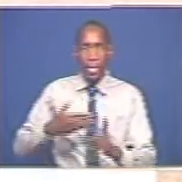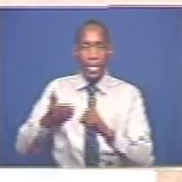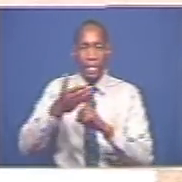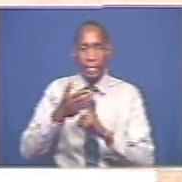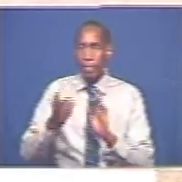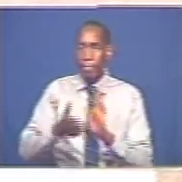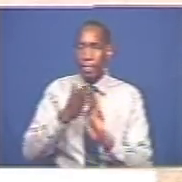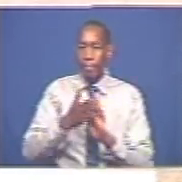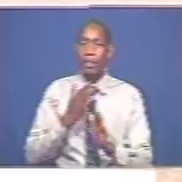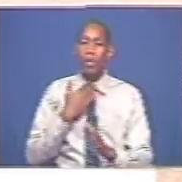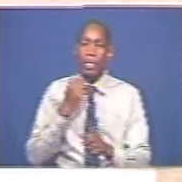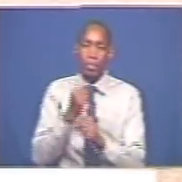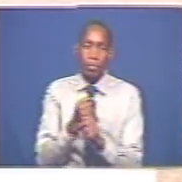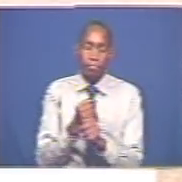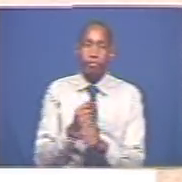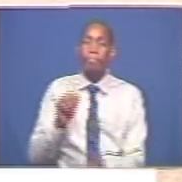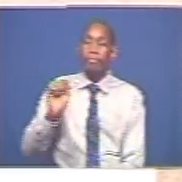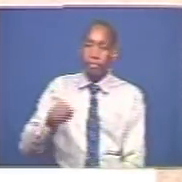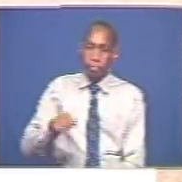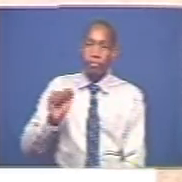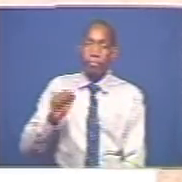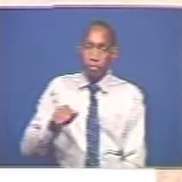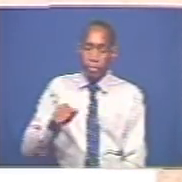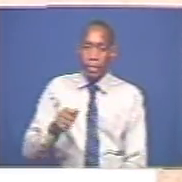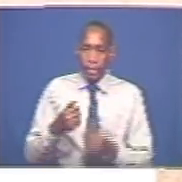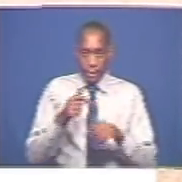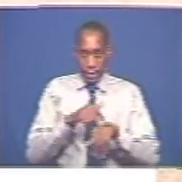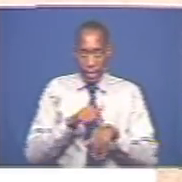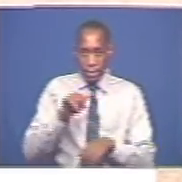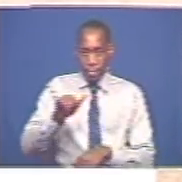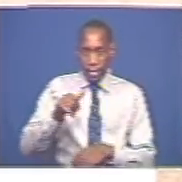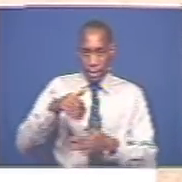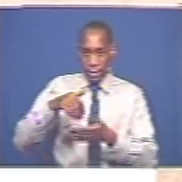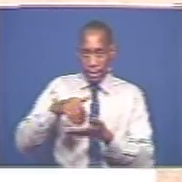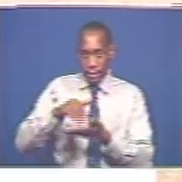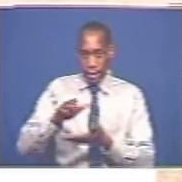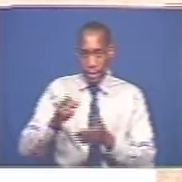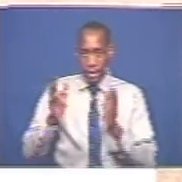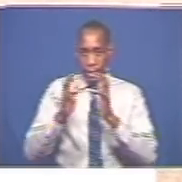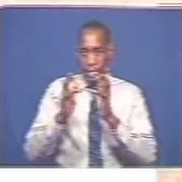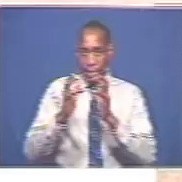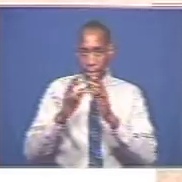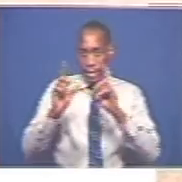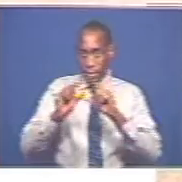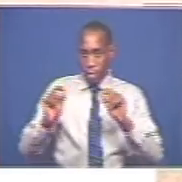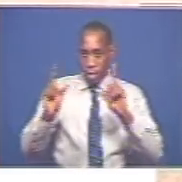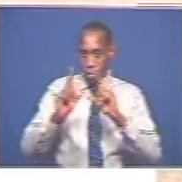fast as I want to. Yeah. That's now when she sent me that link. Mm-hmm. And